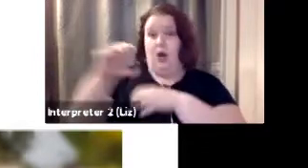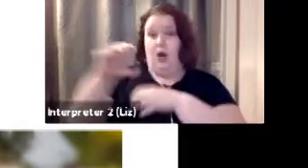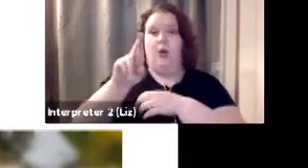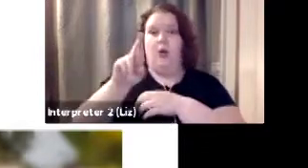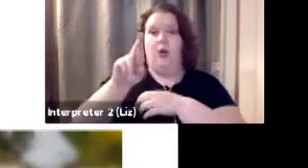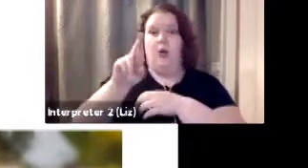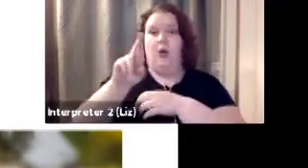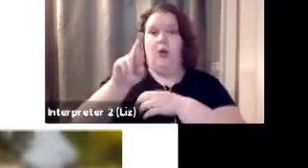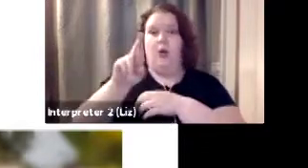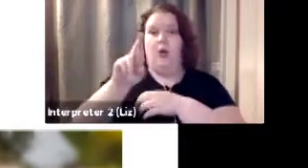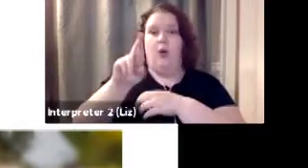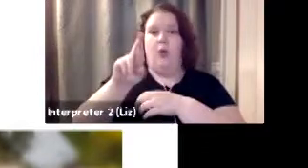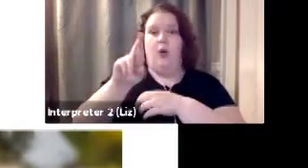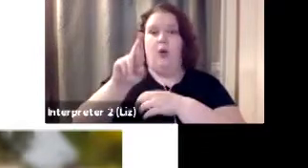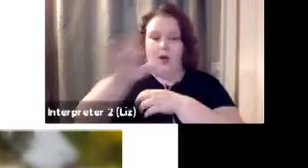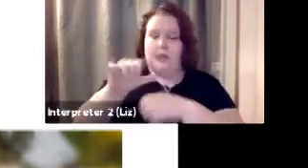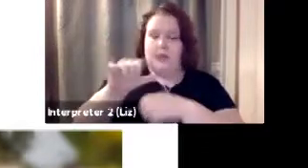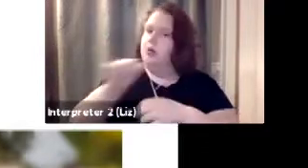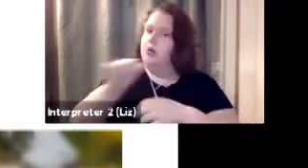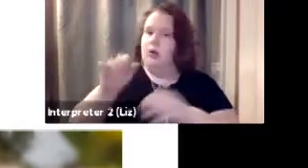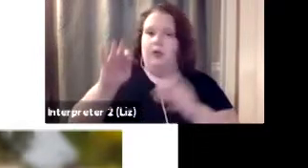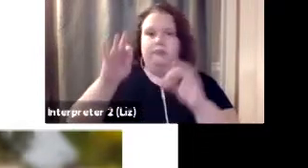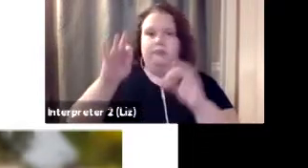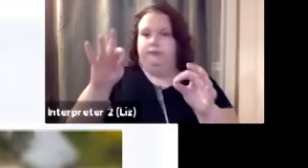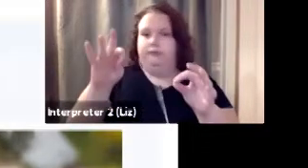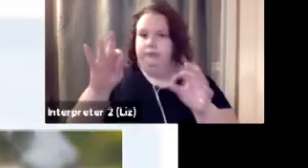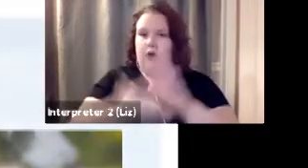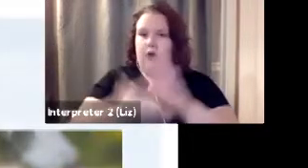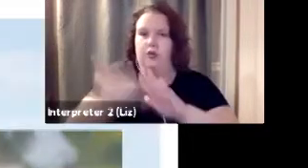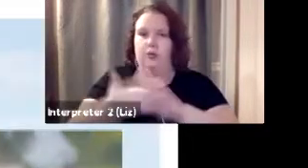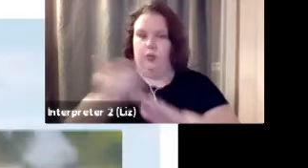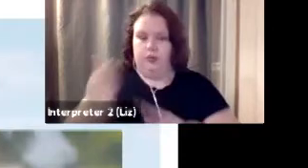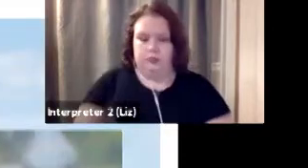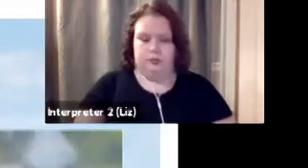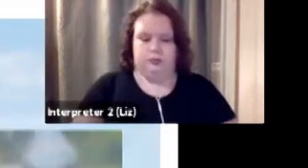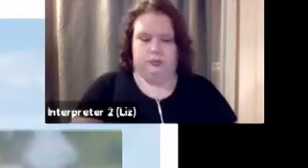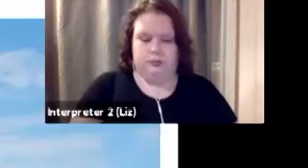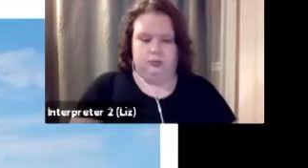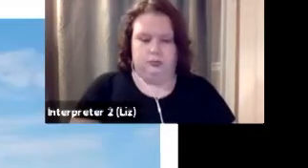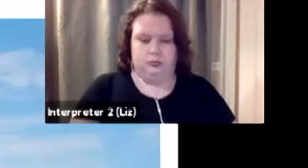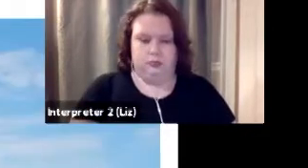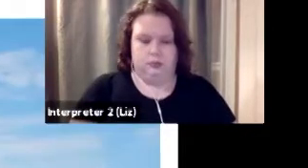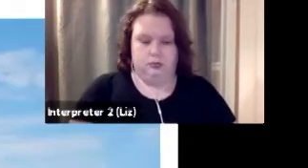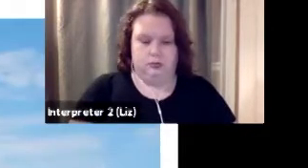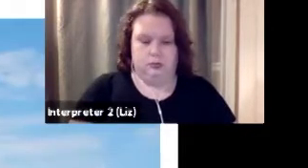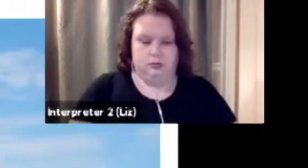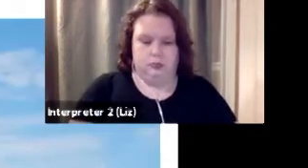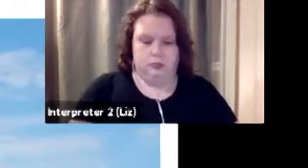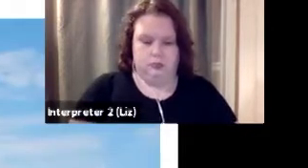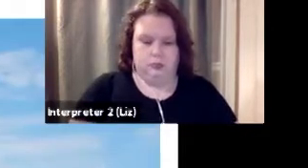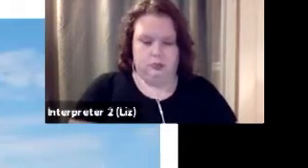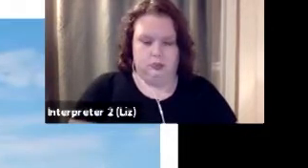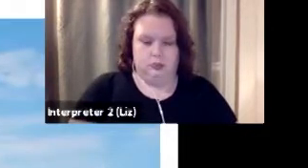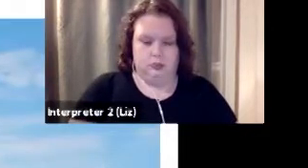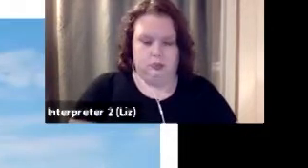support that expanded population. So if we can go to the next page, these are all images, uh, part of